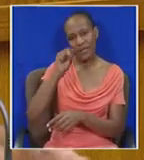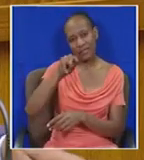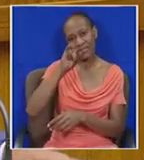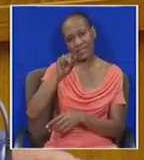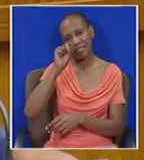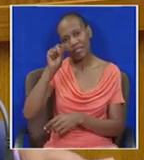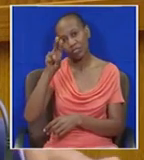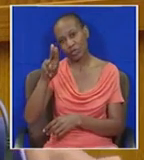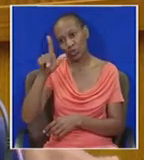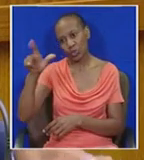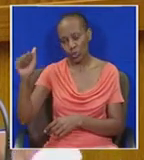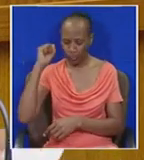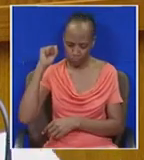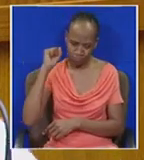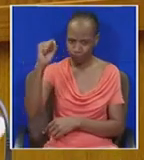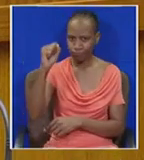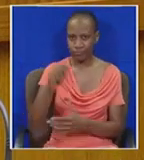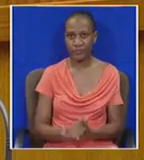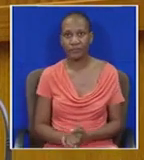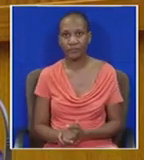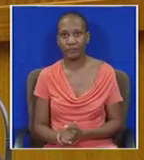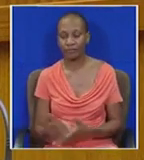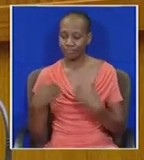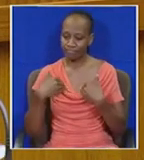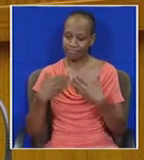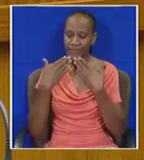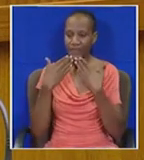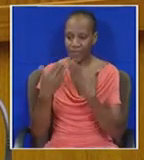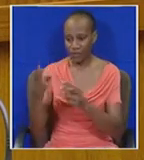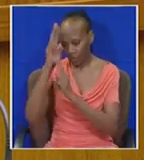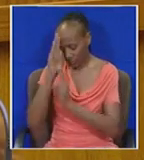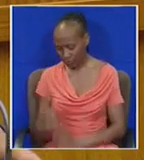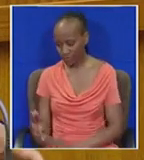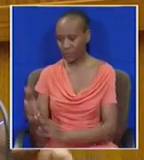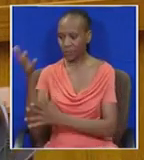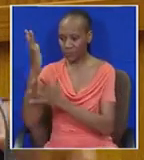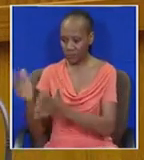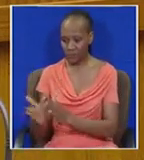Albertina Sisulu, long live. I thank you, Honorable Speaker.